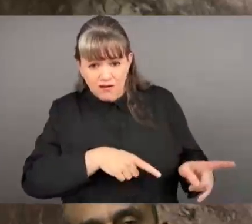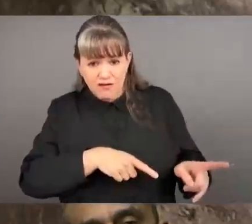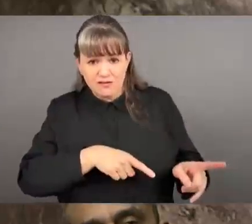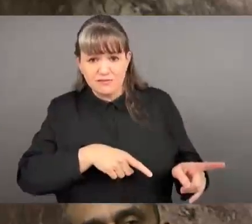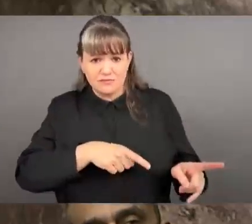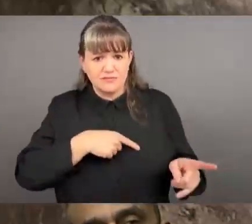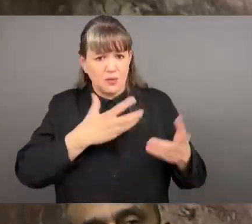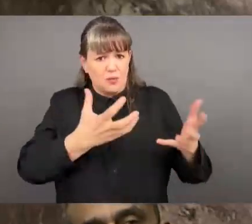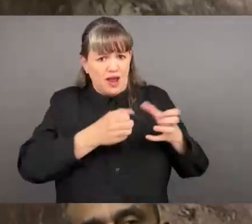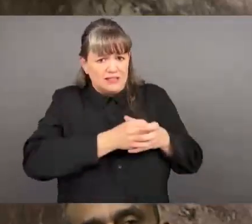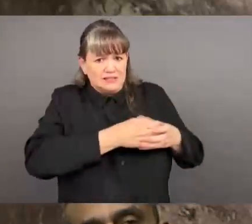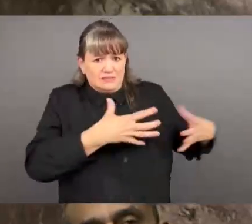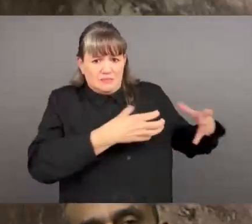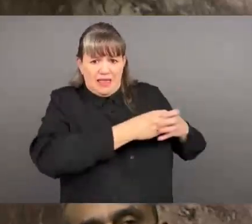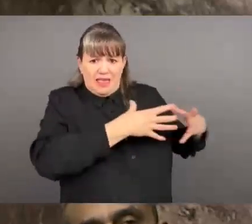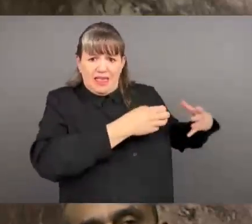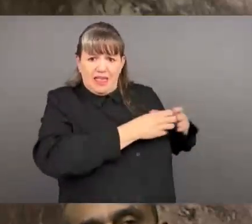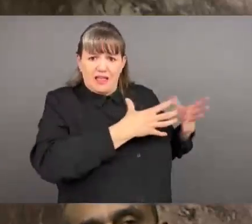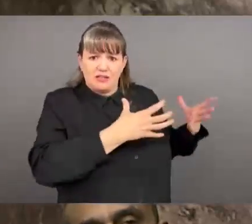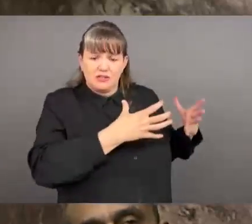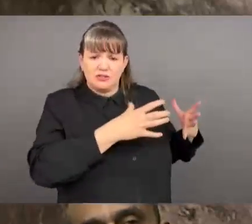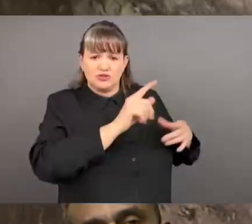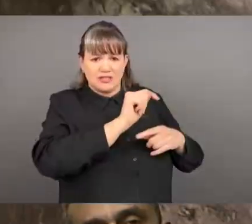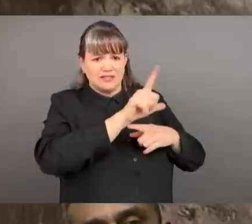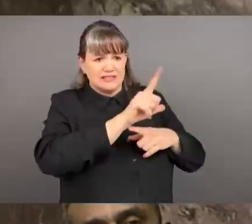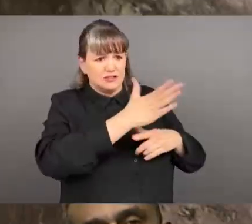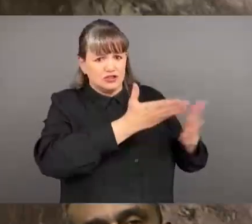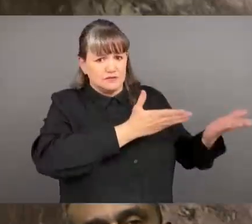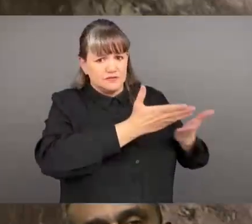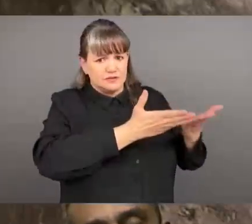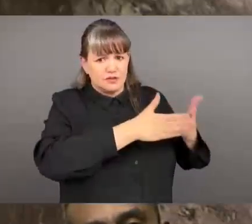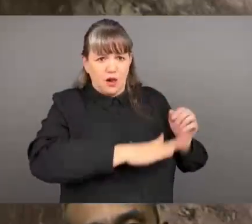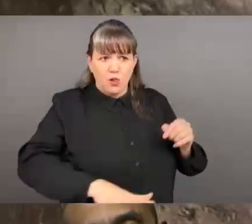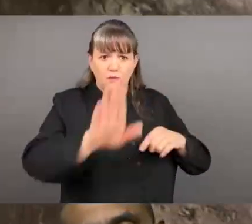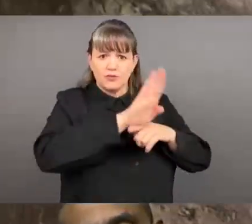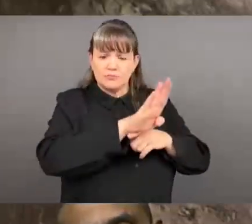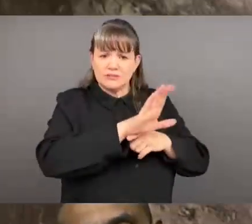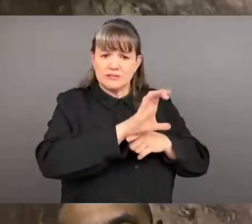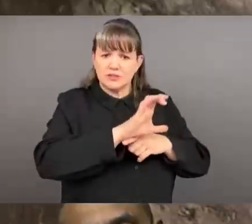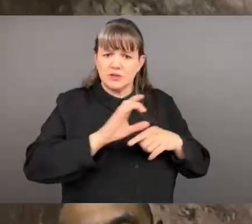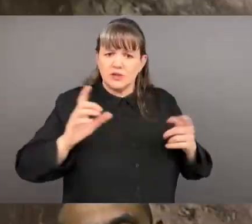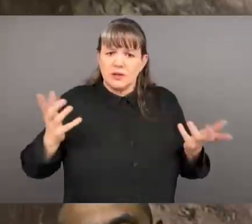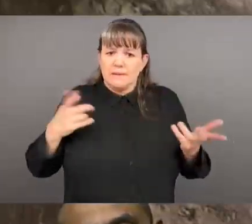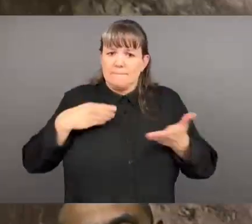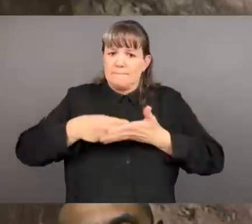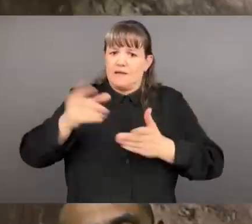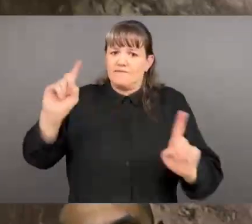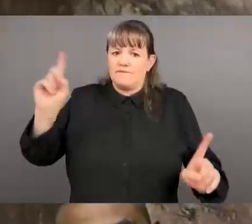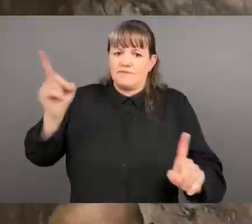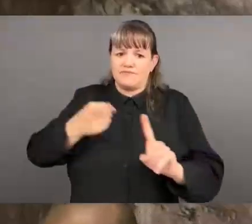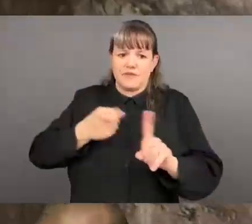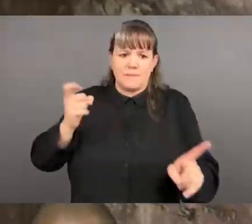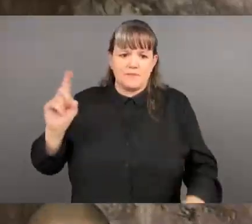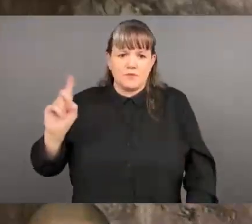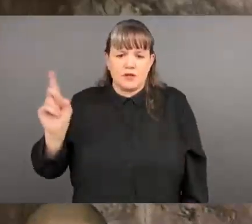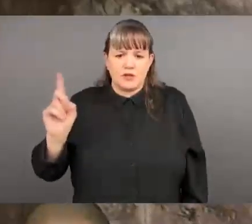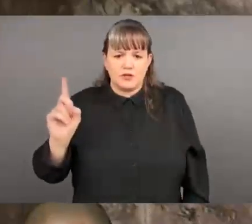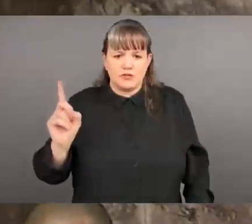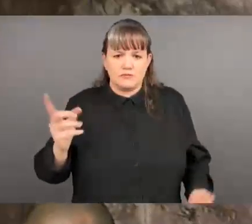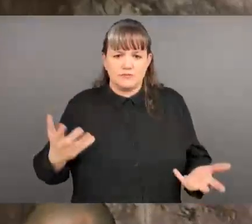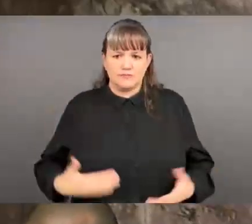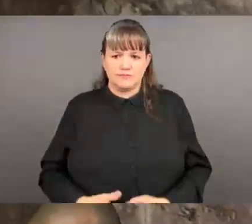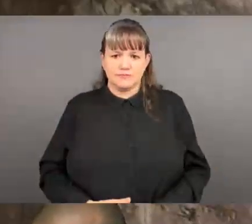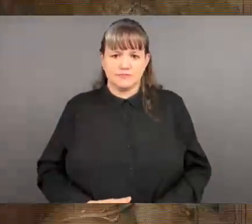province, Honourable Speaker. It's got to be funded, but it's got to be funded affordably, and we will work with local government to do just